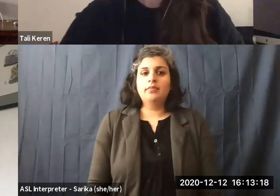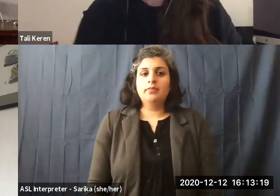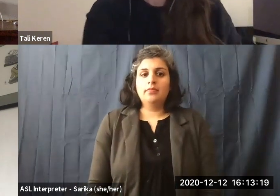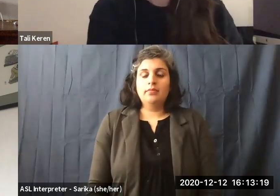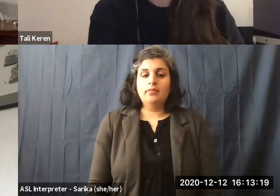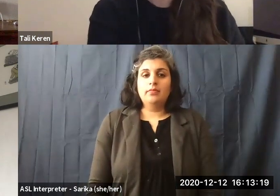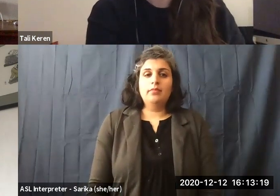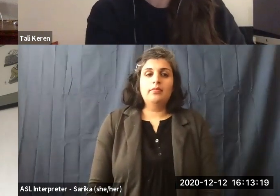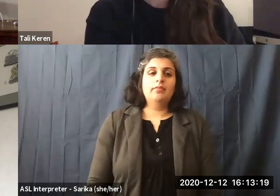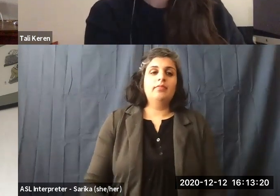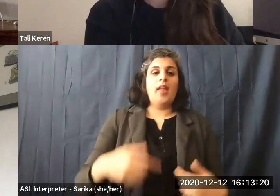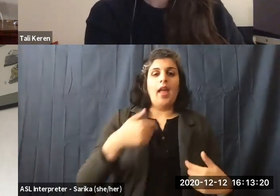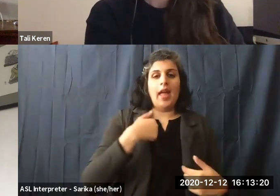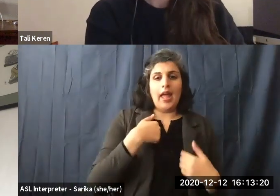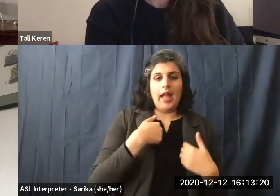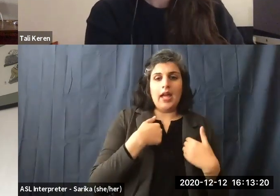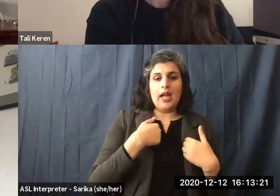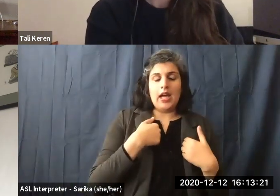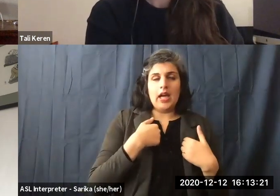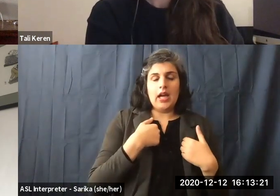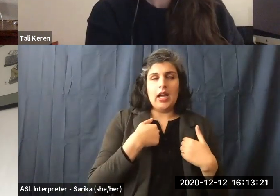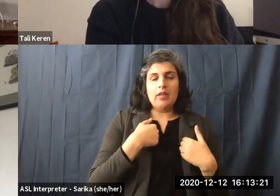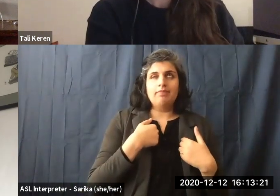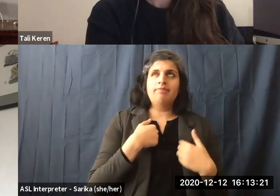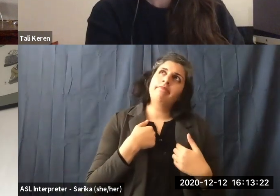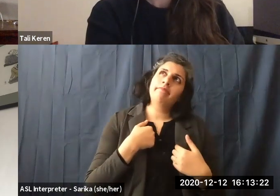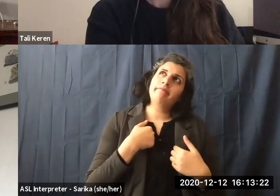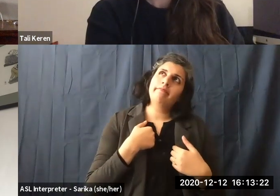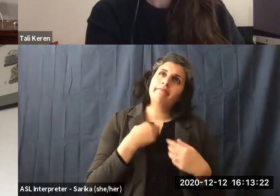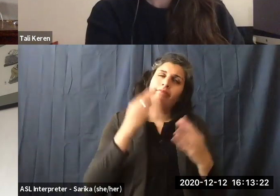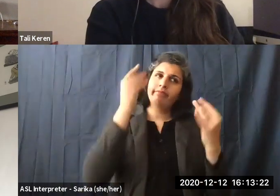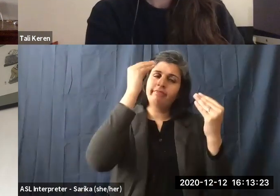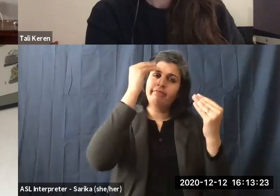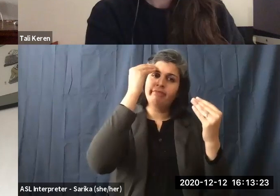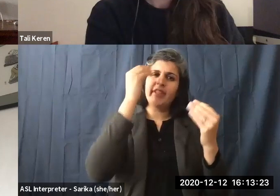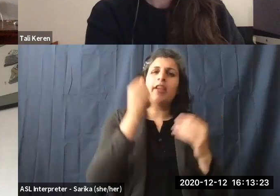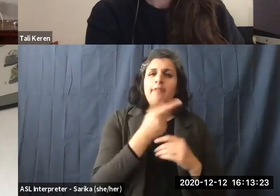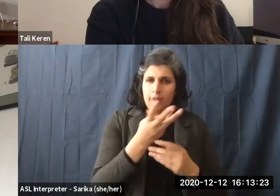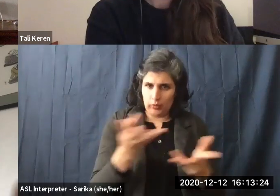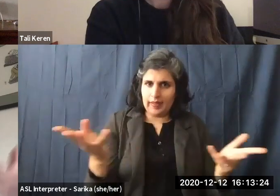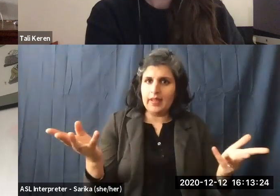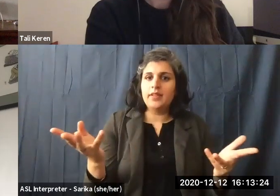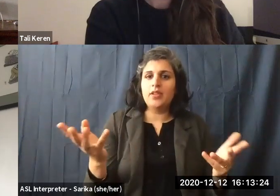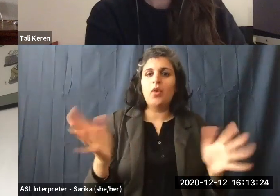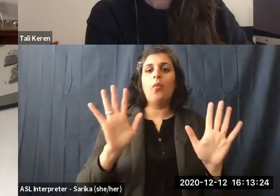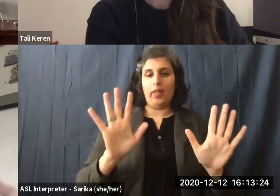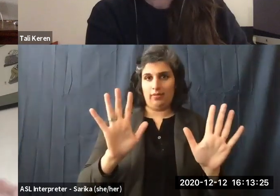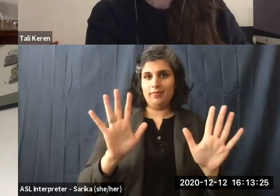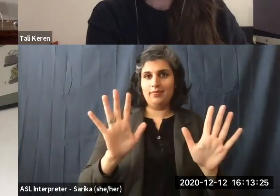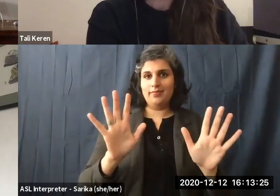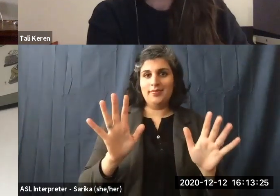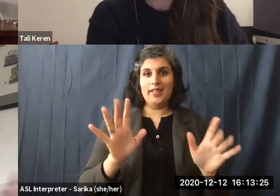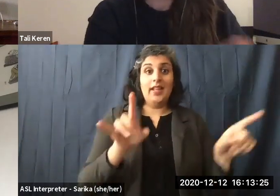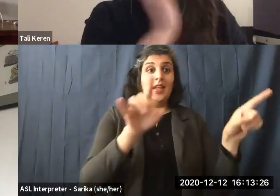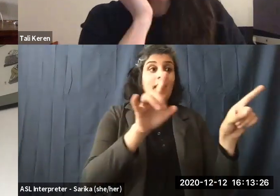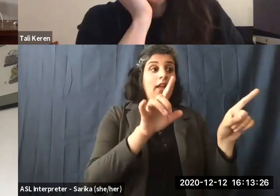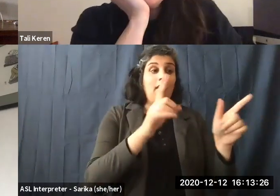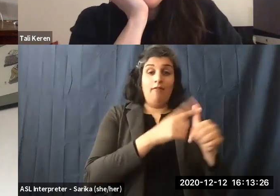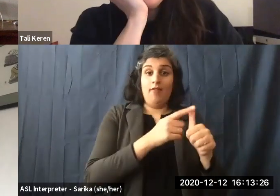You know, I think it was, there were a couple of things. So one was like, okay, here are the same figures, right?